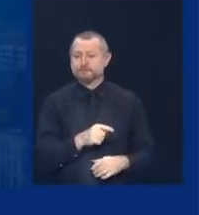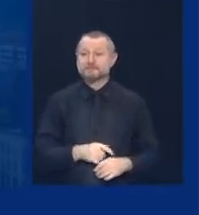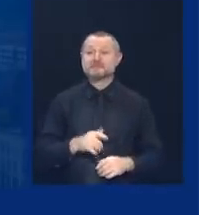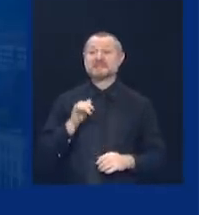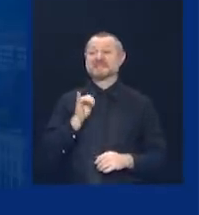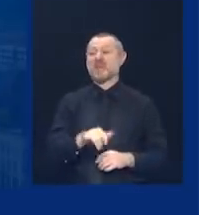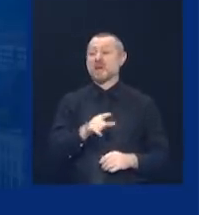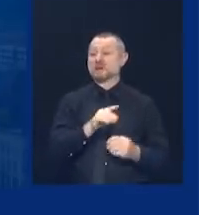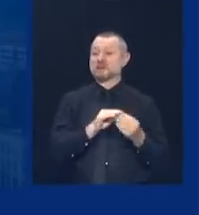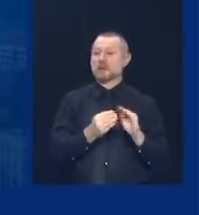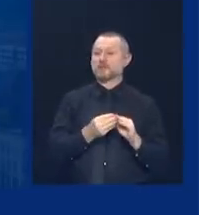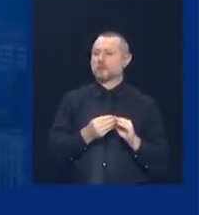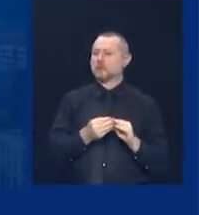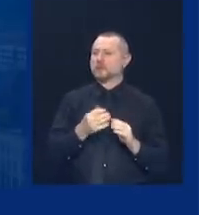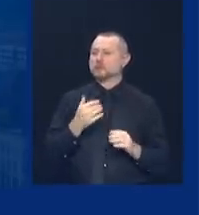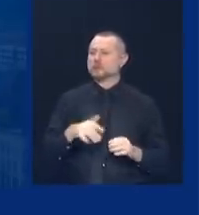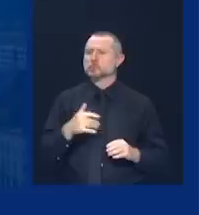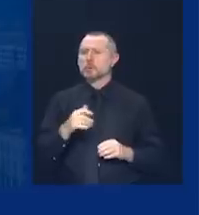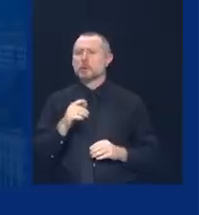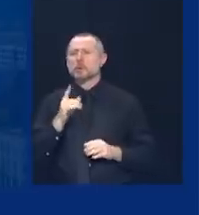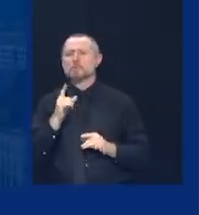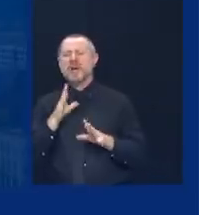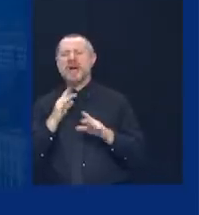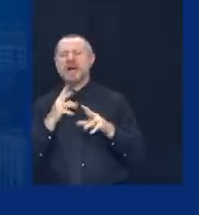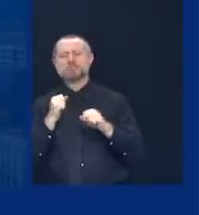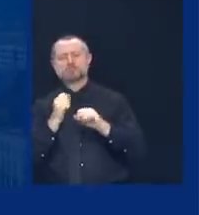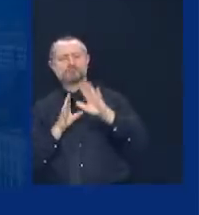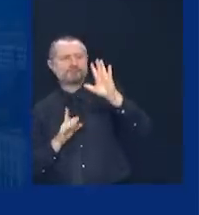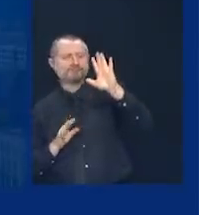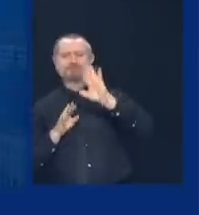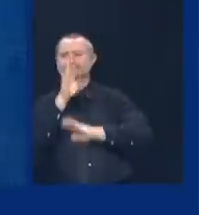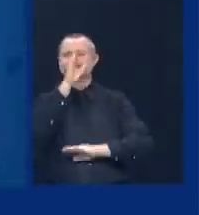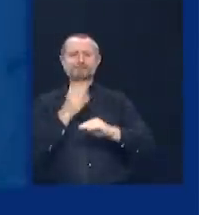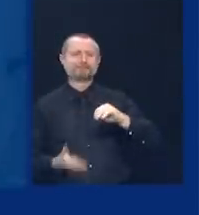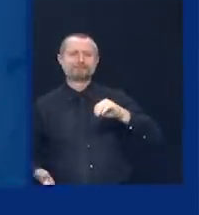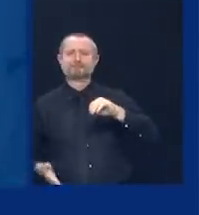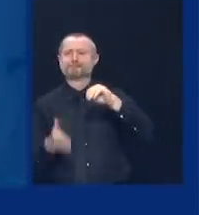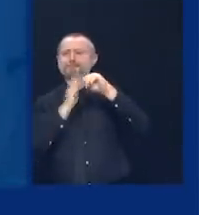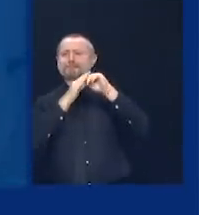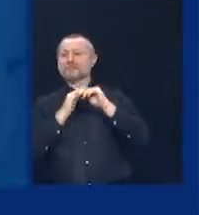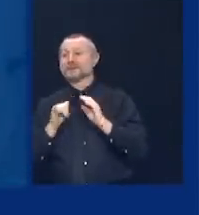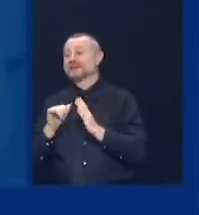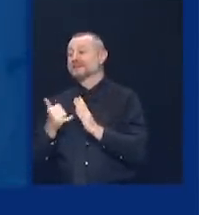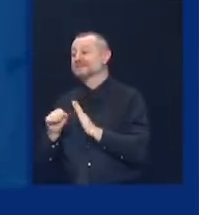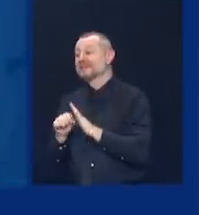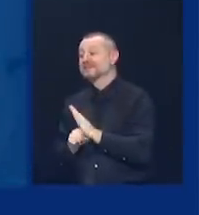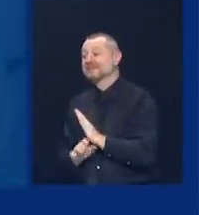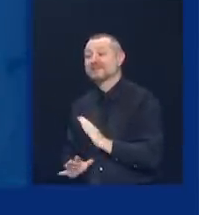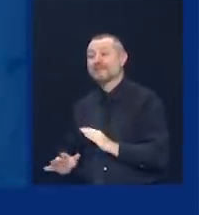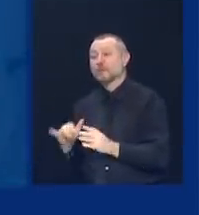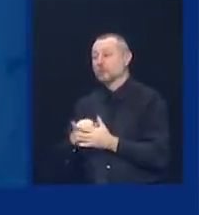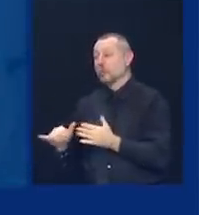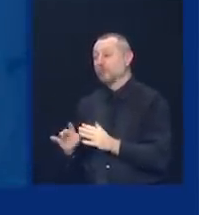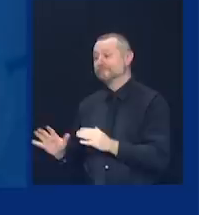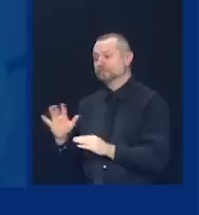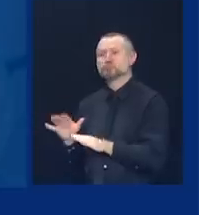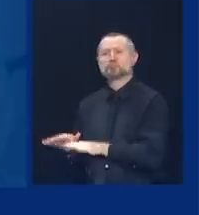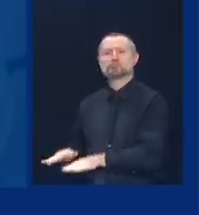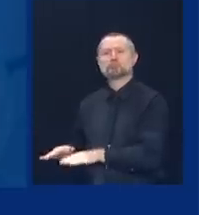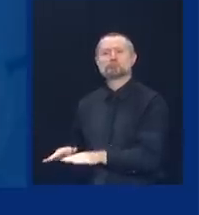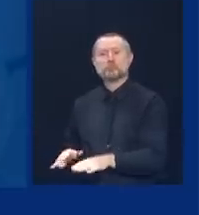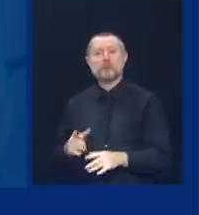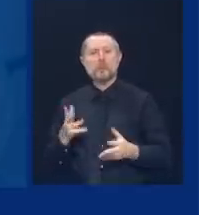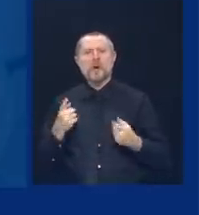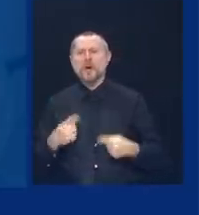astronomical compared to the rest of the state. What happens at a 3% orange